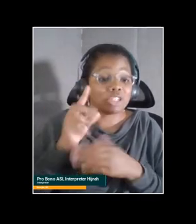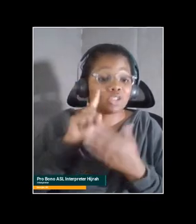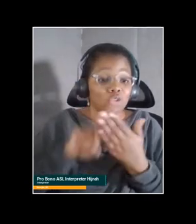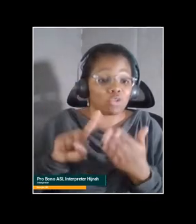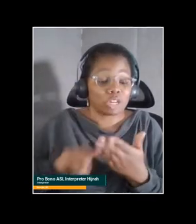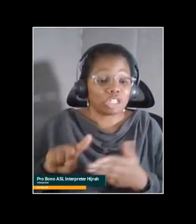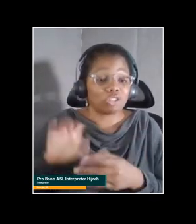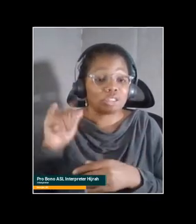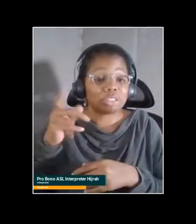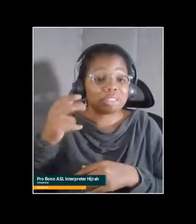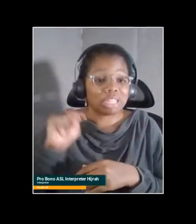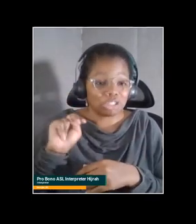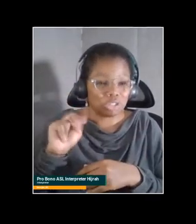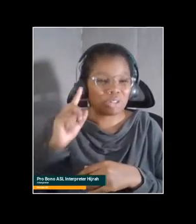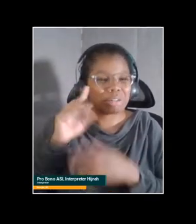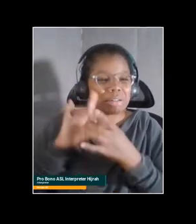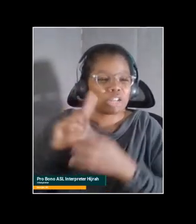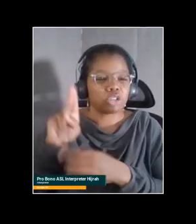it's focusing